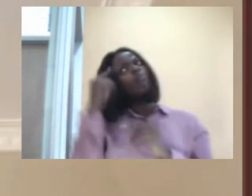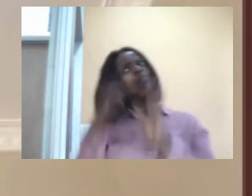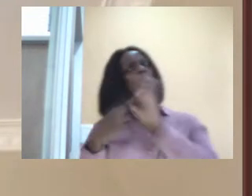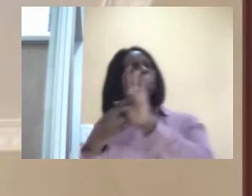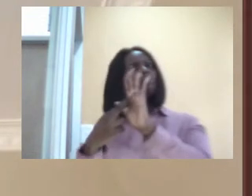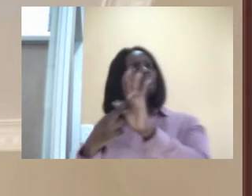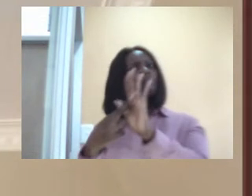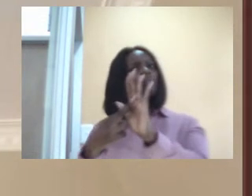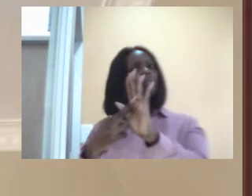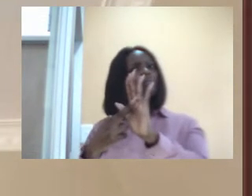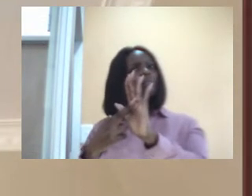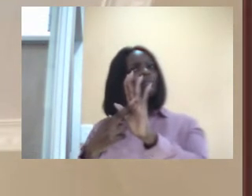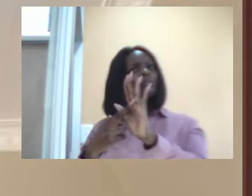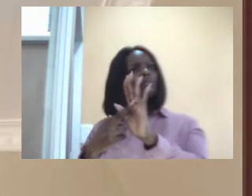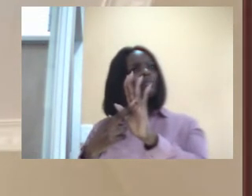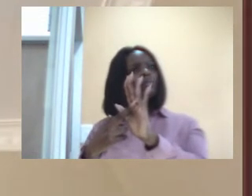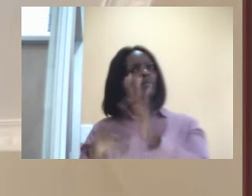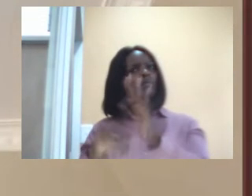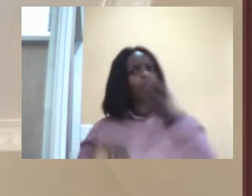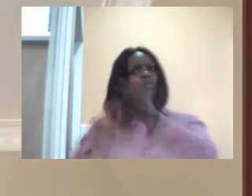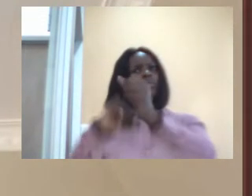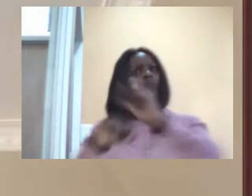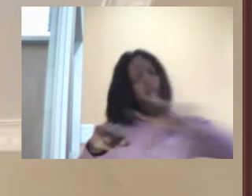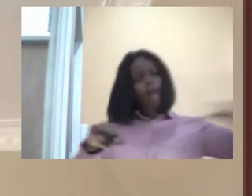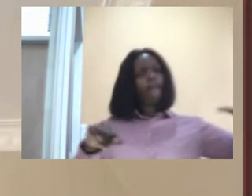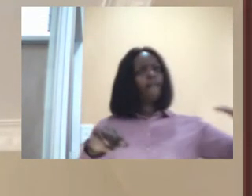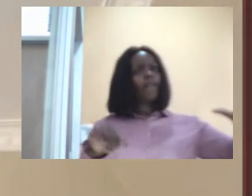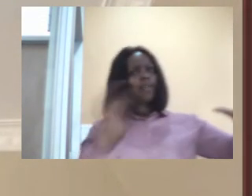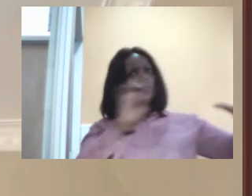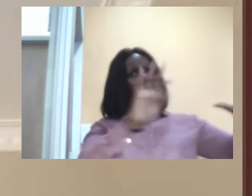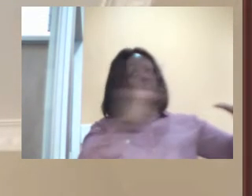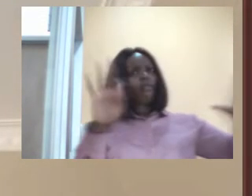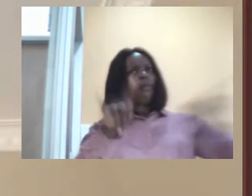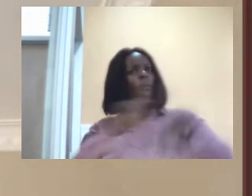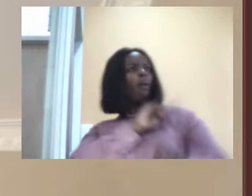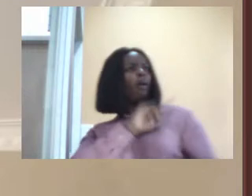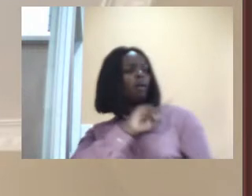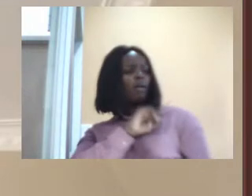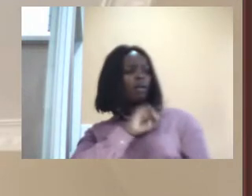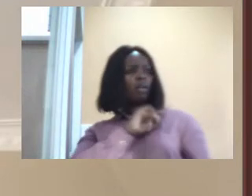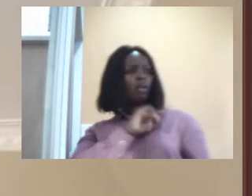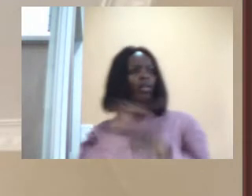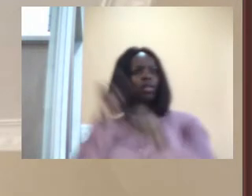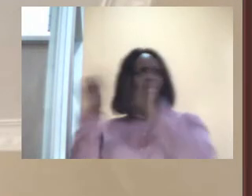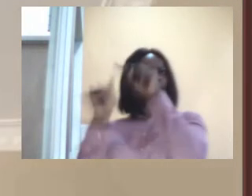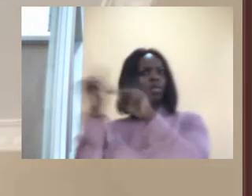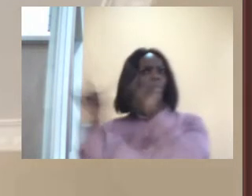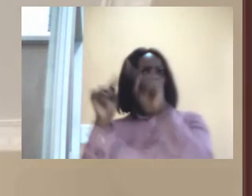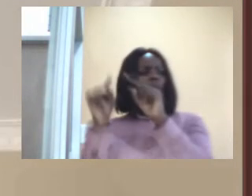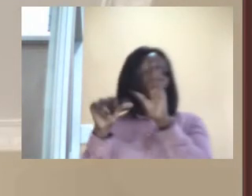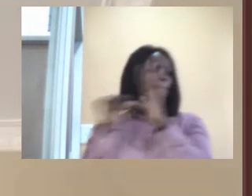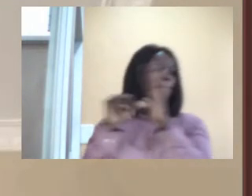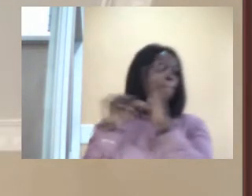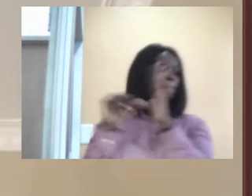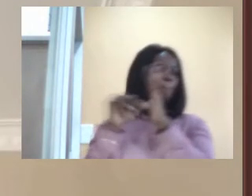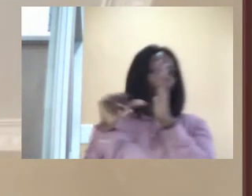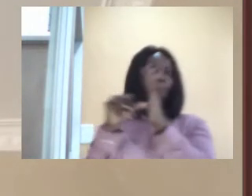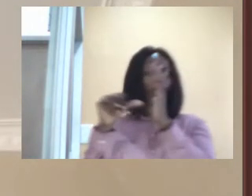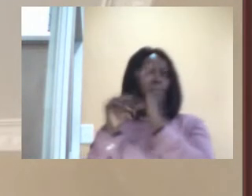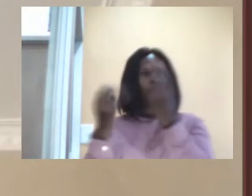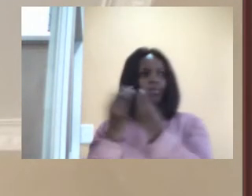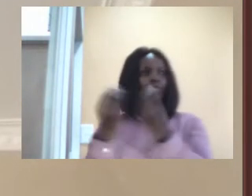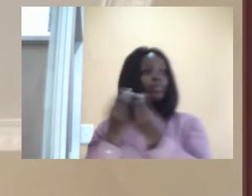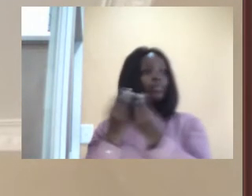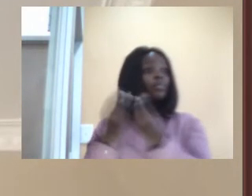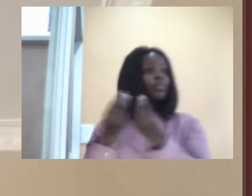the left organization, the EFF, why will they also satanize the critical instrument of ensuring